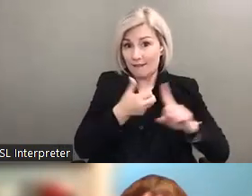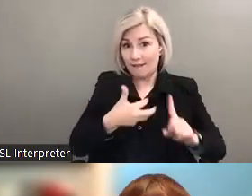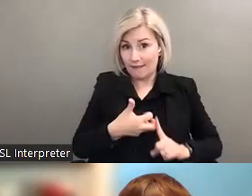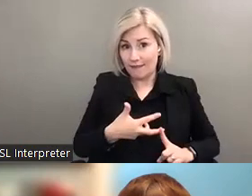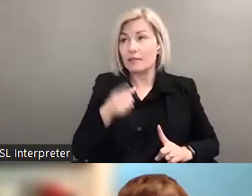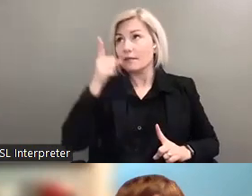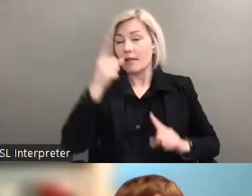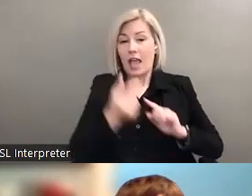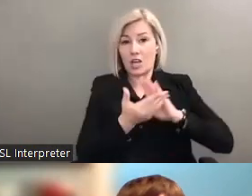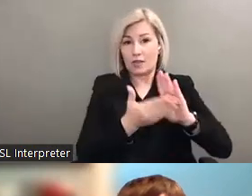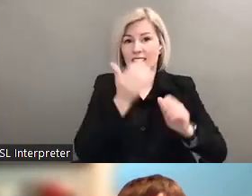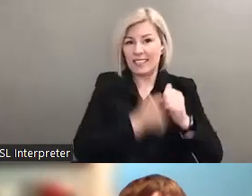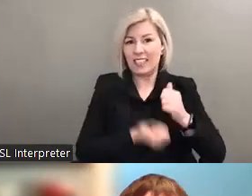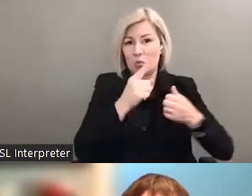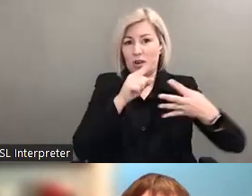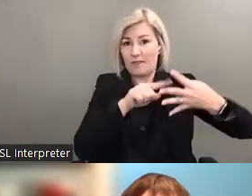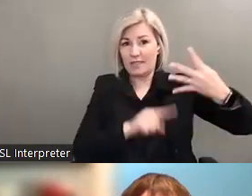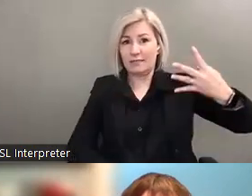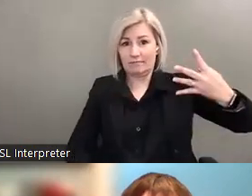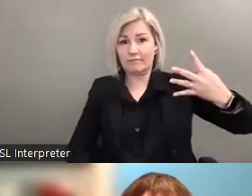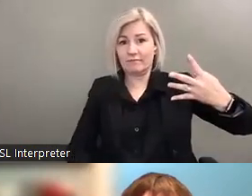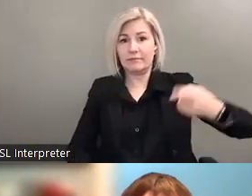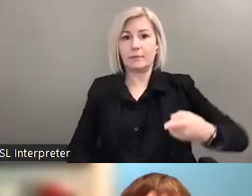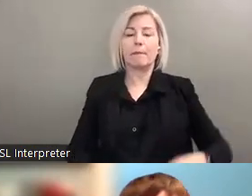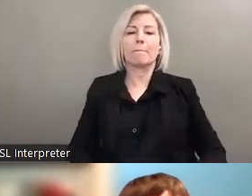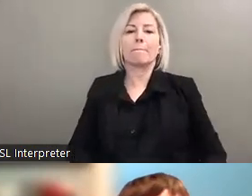addresses each of these criteria points.